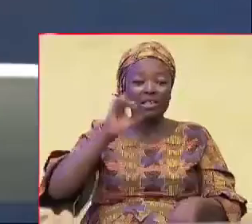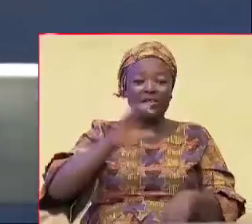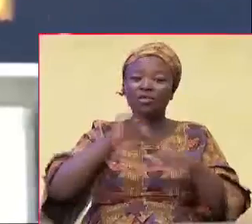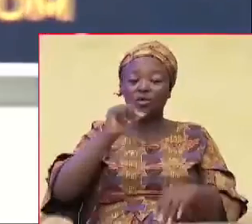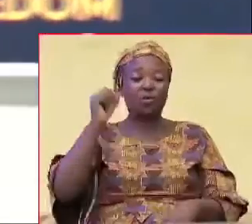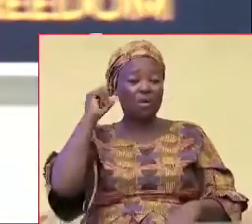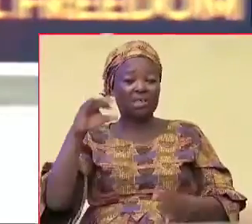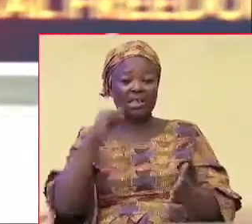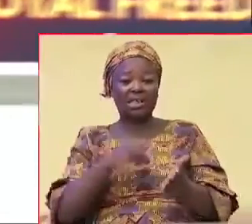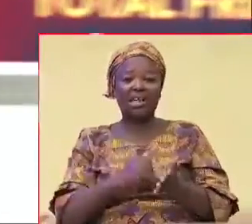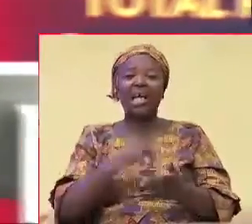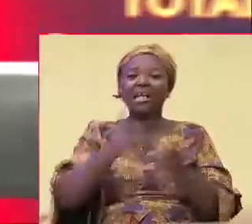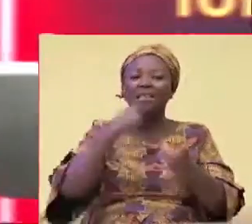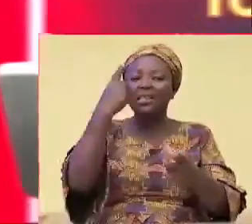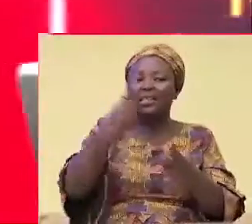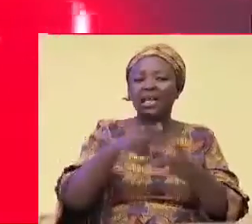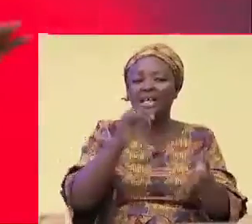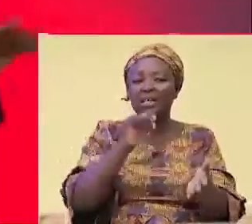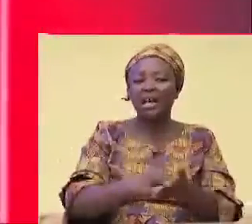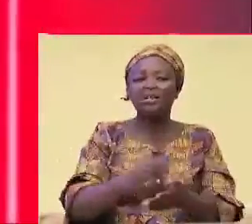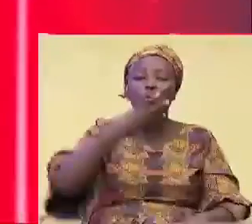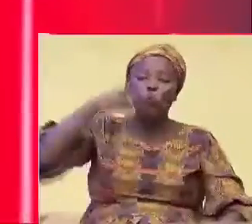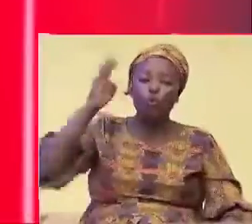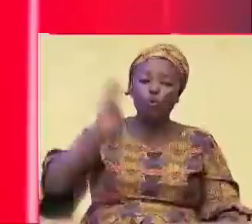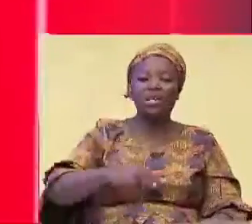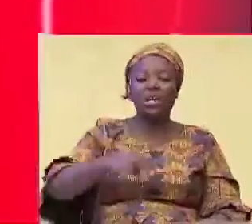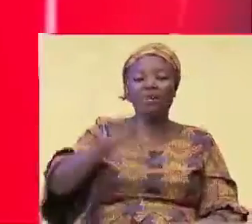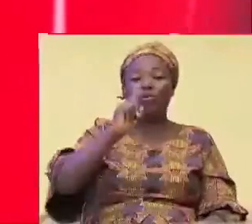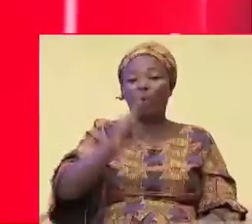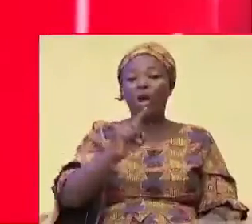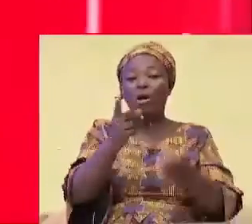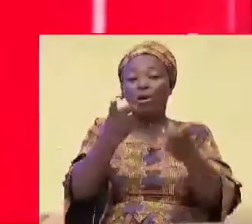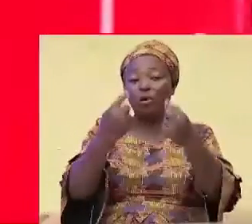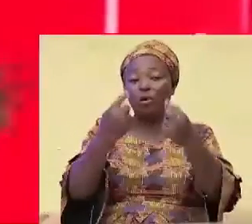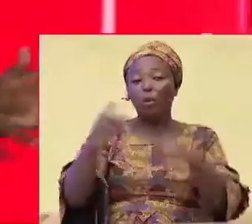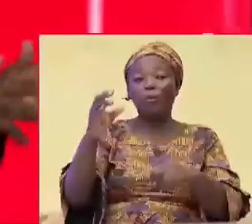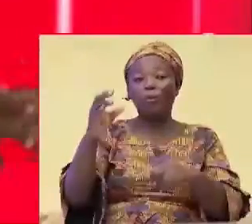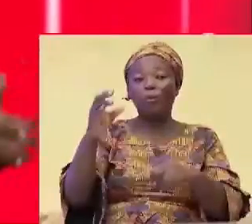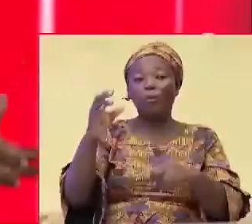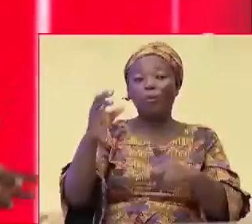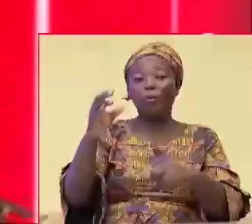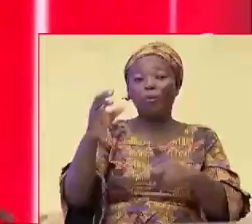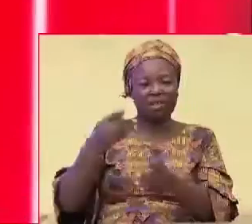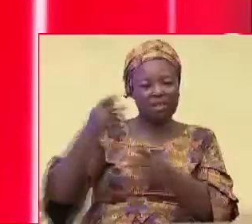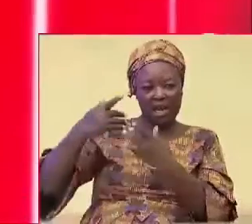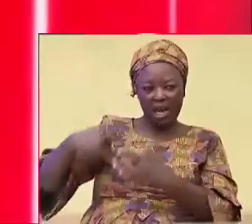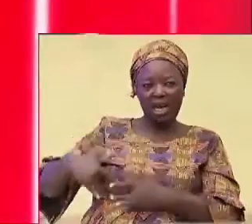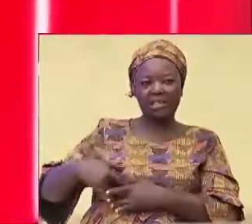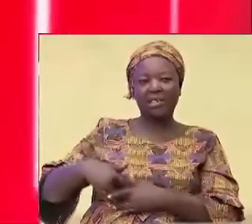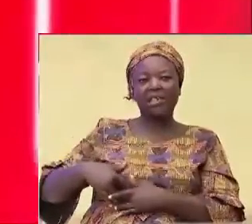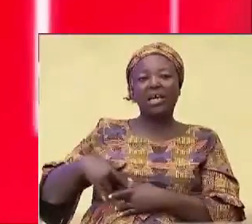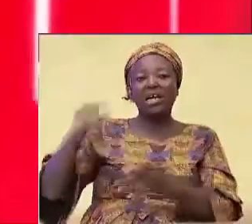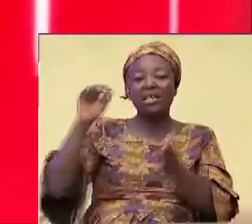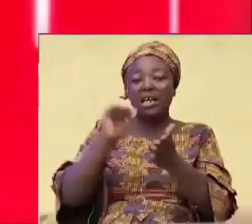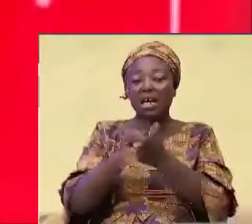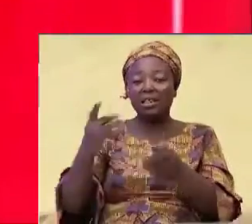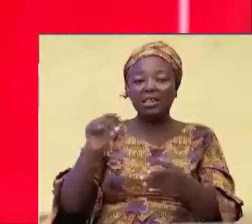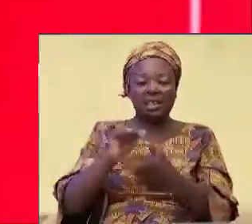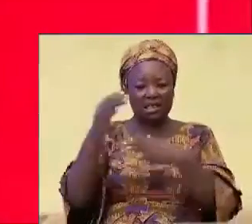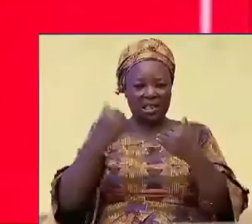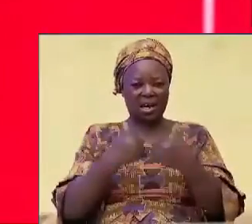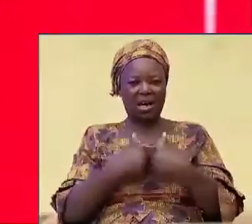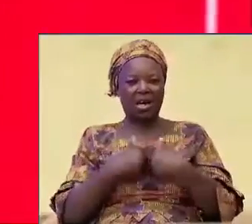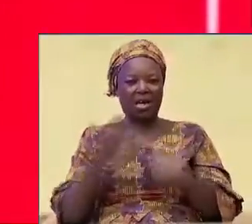kingdom and he does not understand it, then that wicked one cometh and taketh from his heart